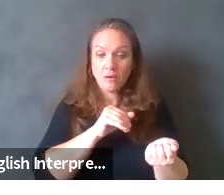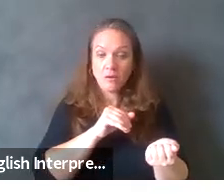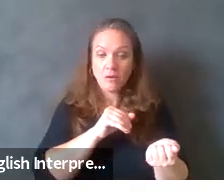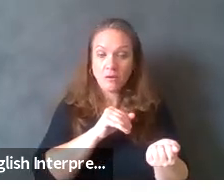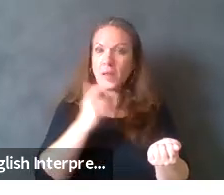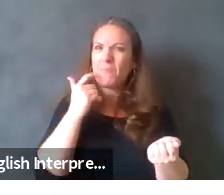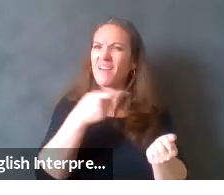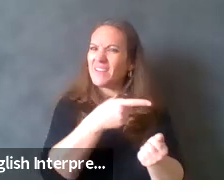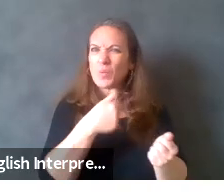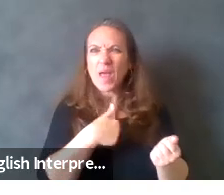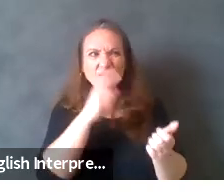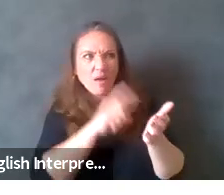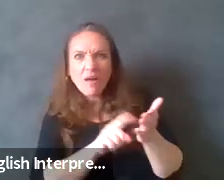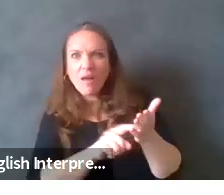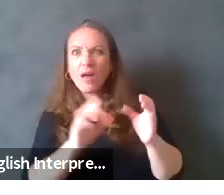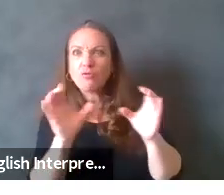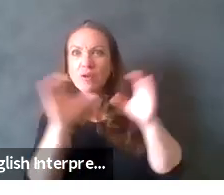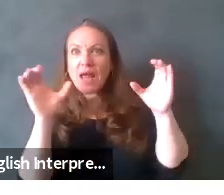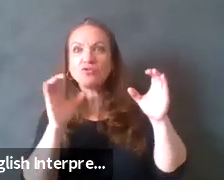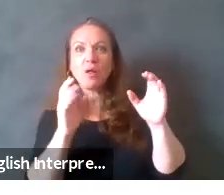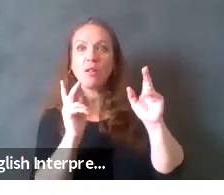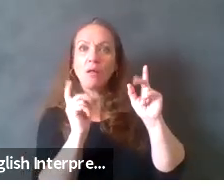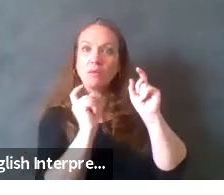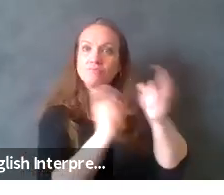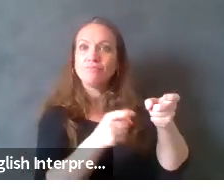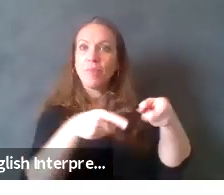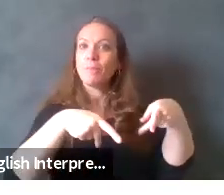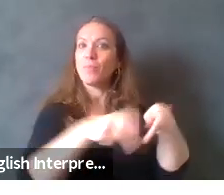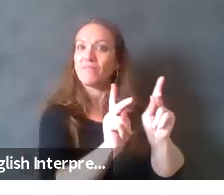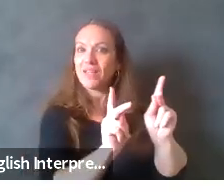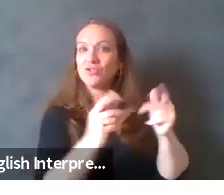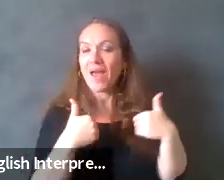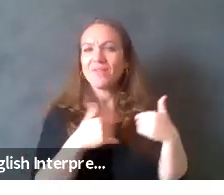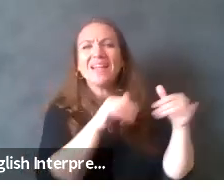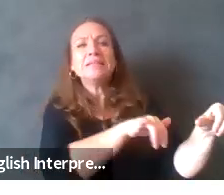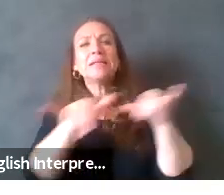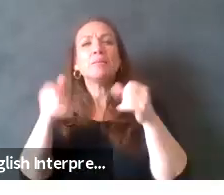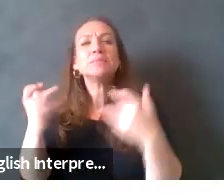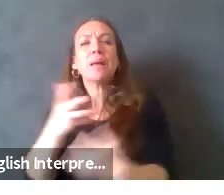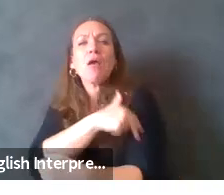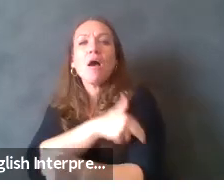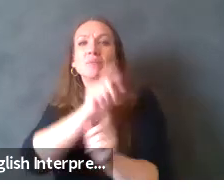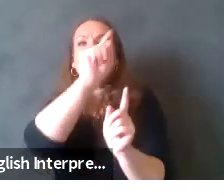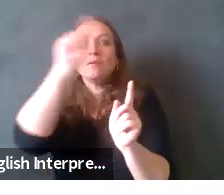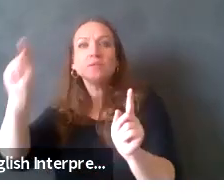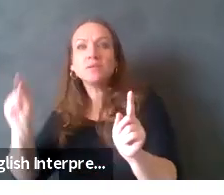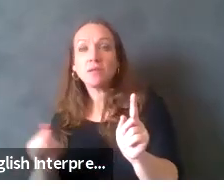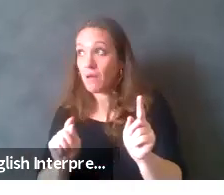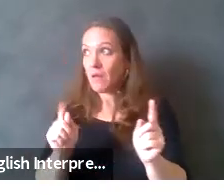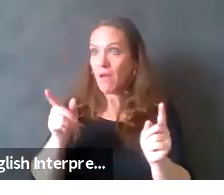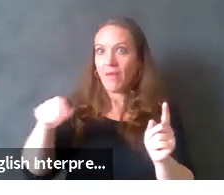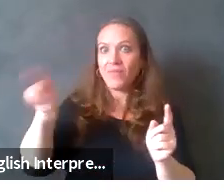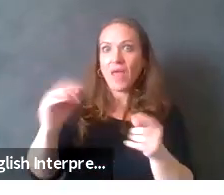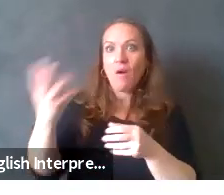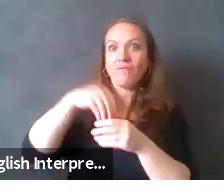to credential and privilege them like many healthcare facilities do. And those healthcare facilities, I'll tell you,